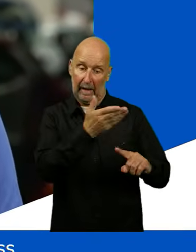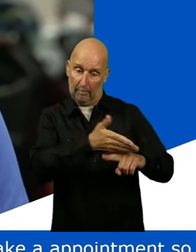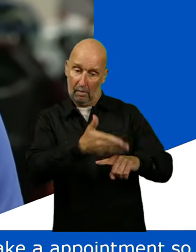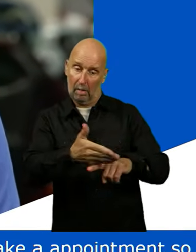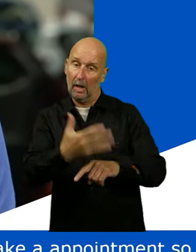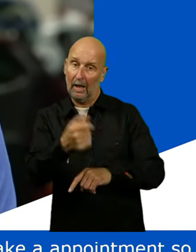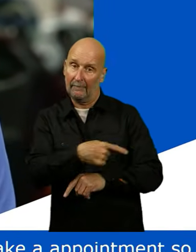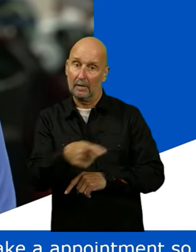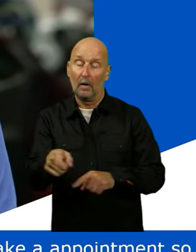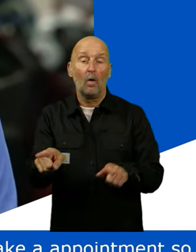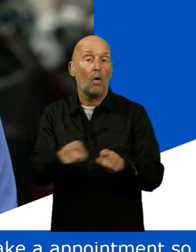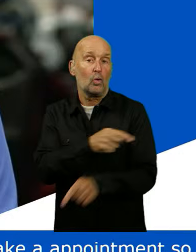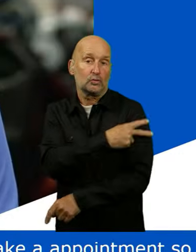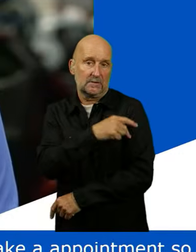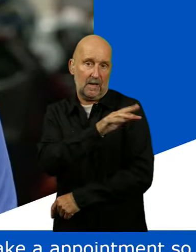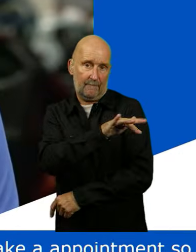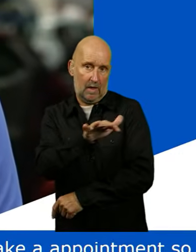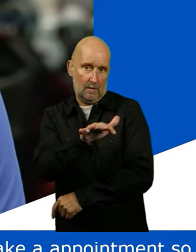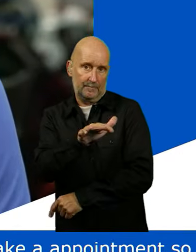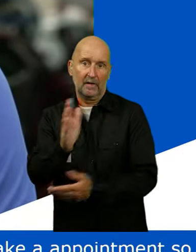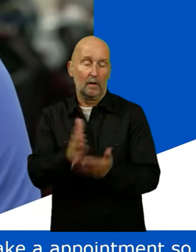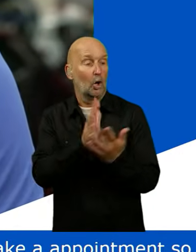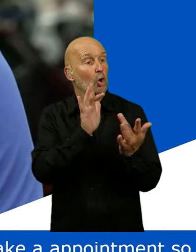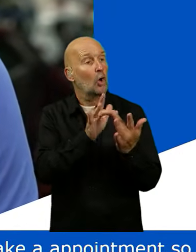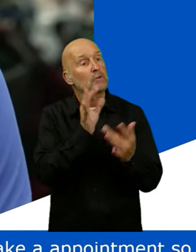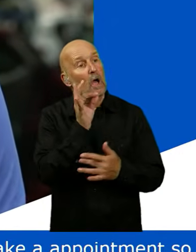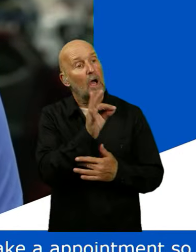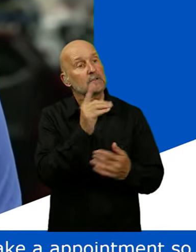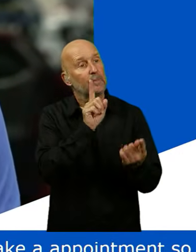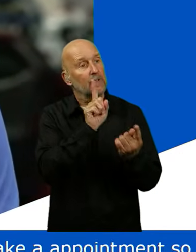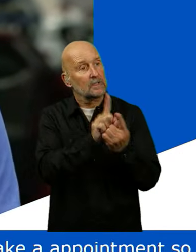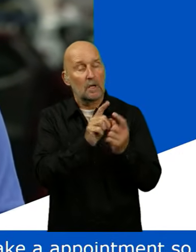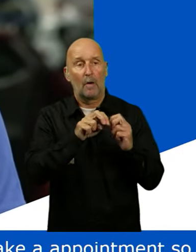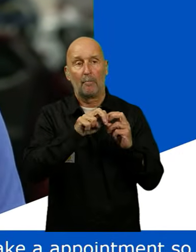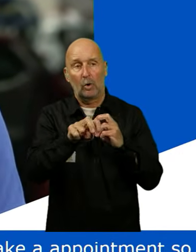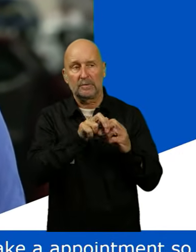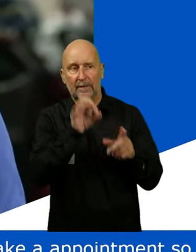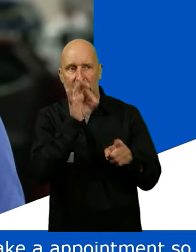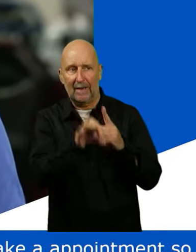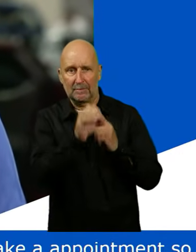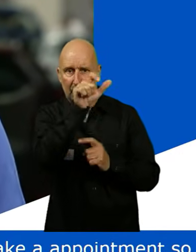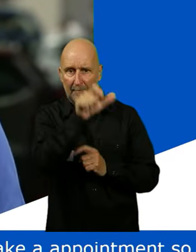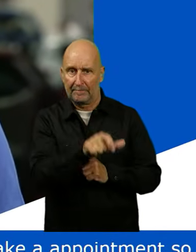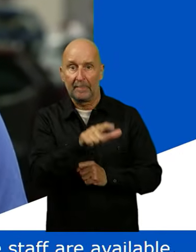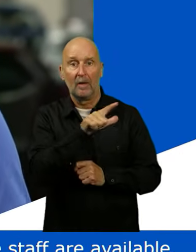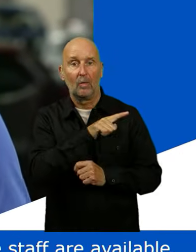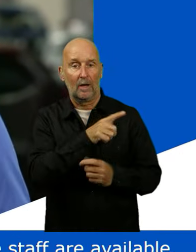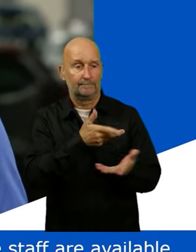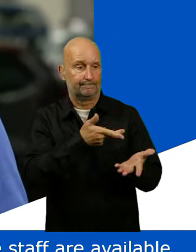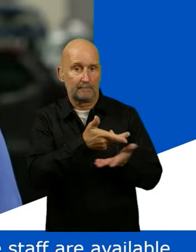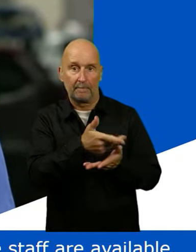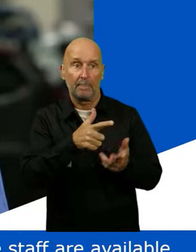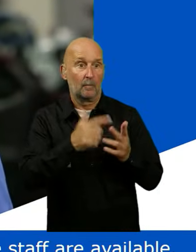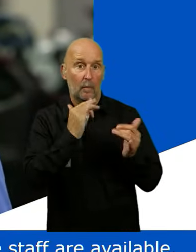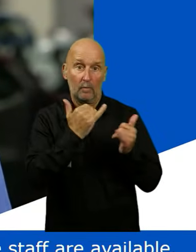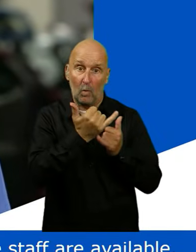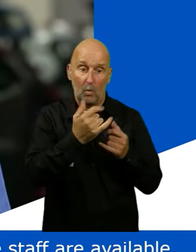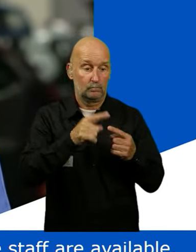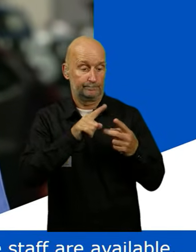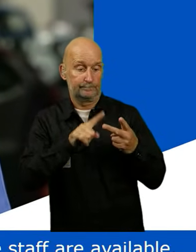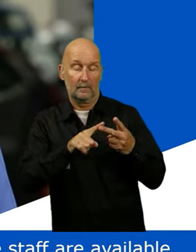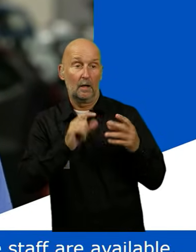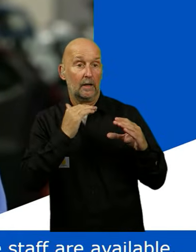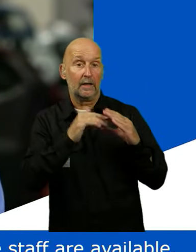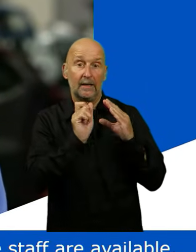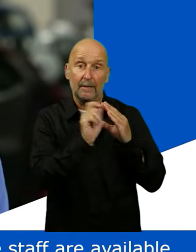and the staff are available. Always make contact and ask to talk to the Motability specialist in a method that's comfortable for you. So that could be by phone, that could be by